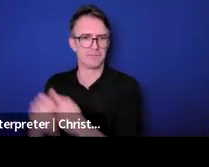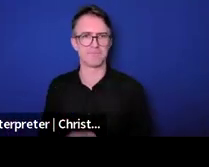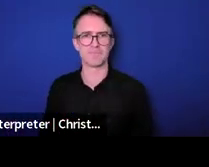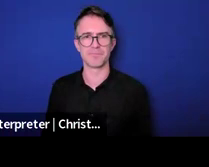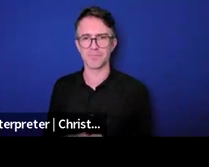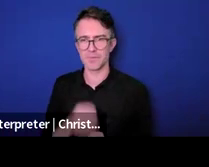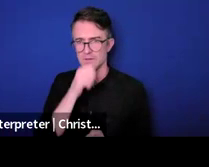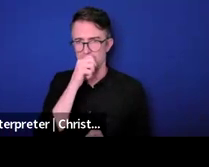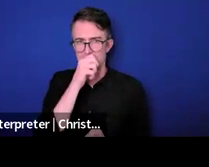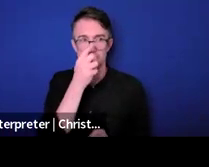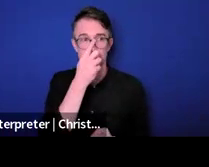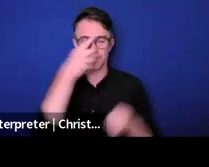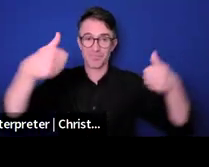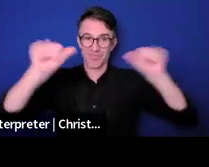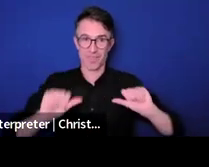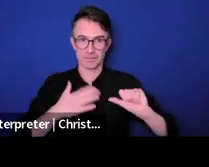may.